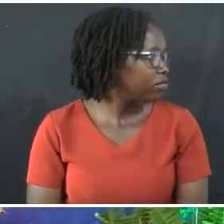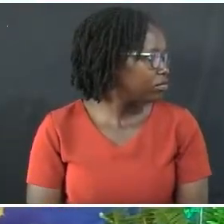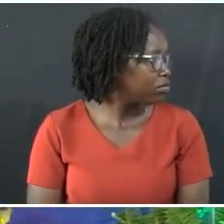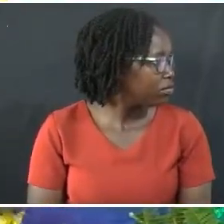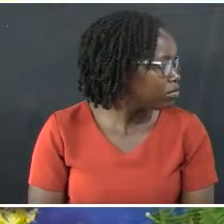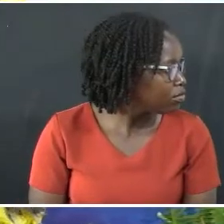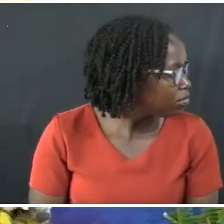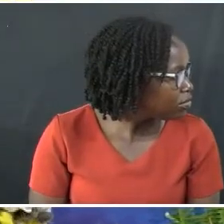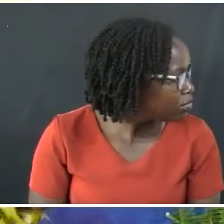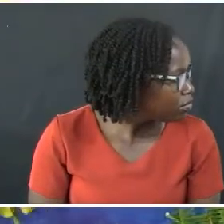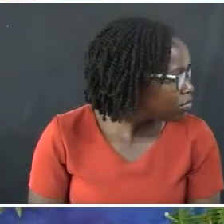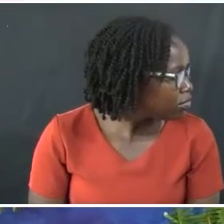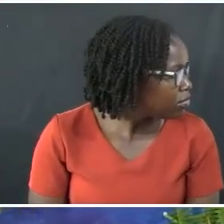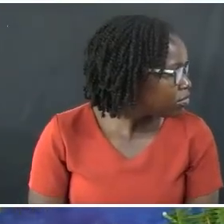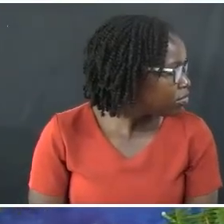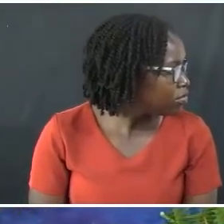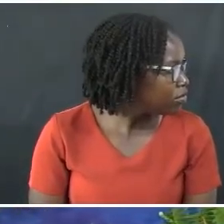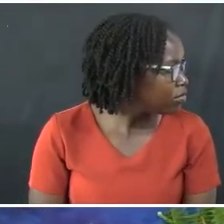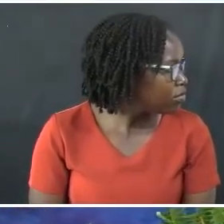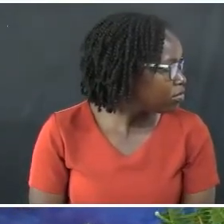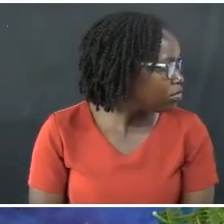Come. Come.